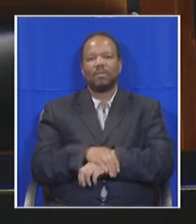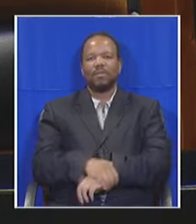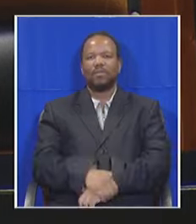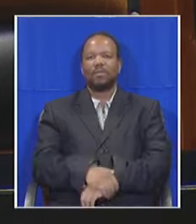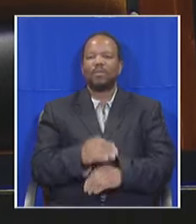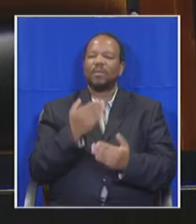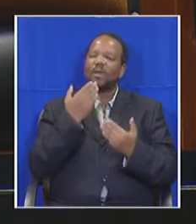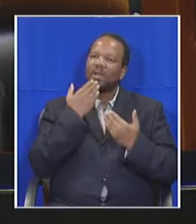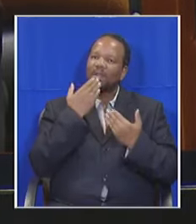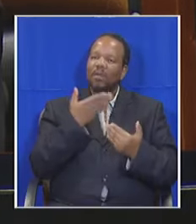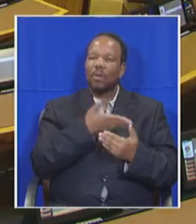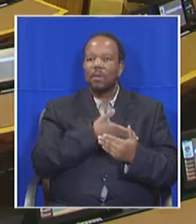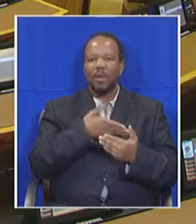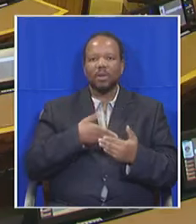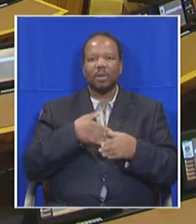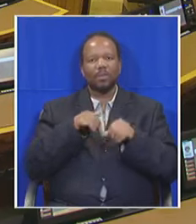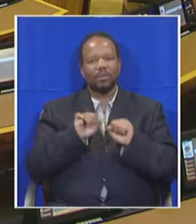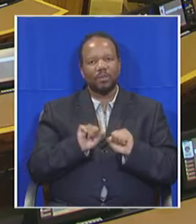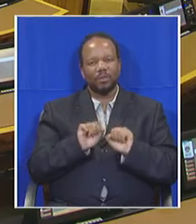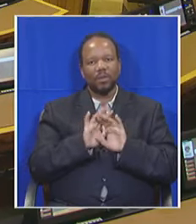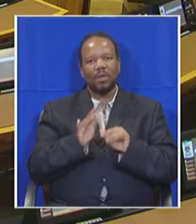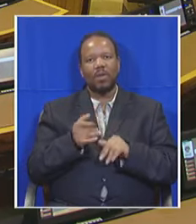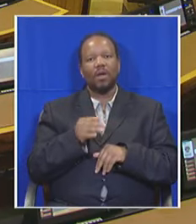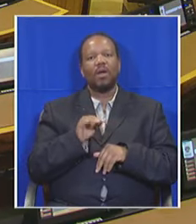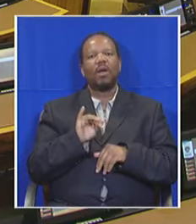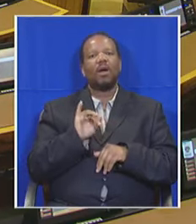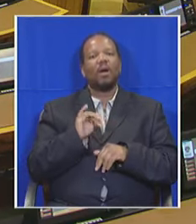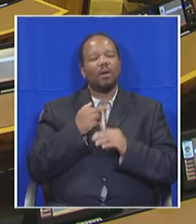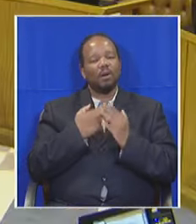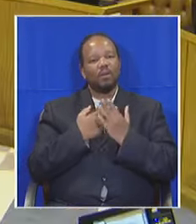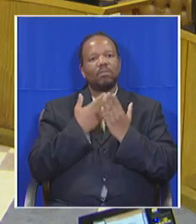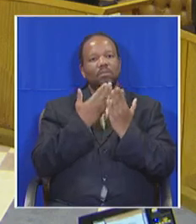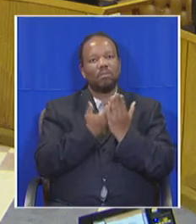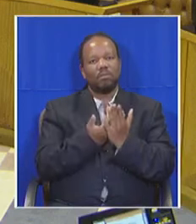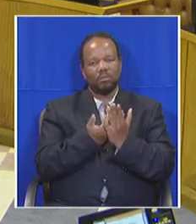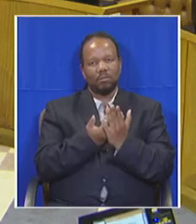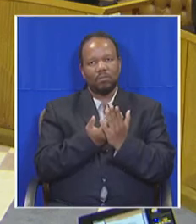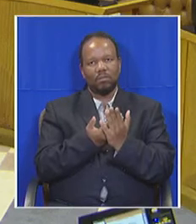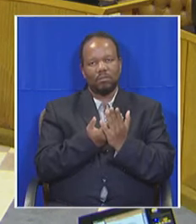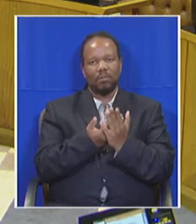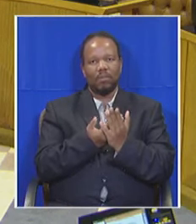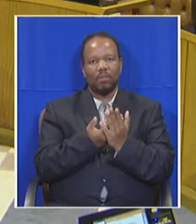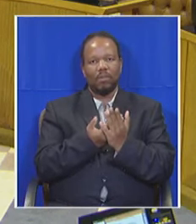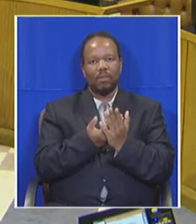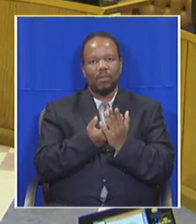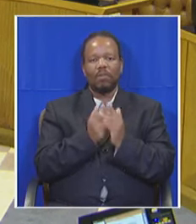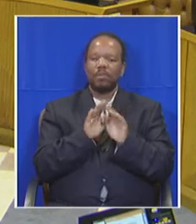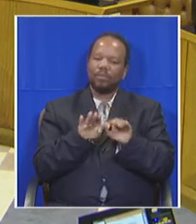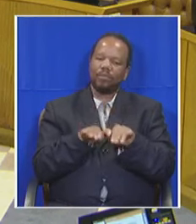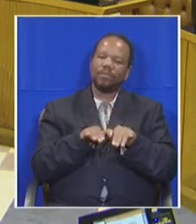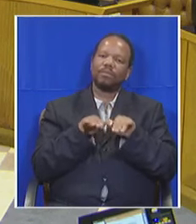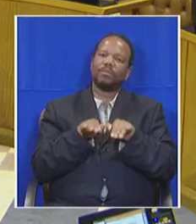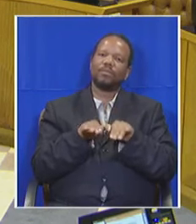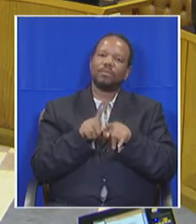Thank you, Madam Chairperson. On behalf of the National Freedom Party, I move without notice that this House notes